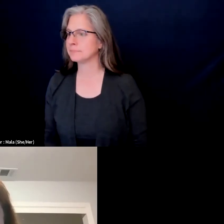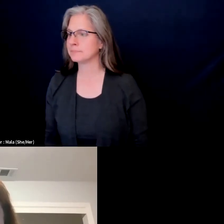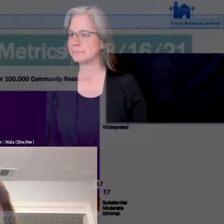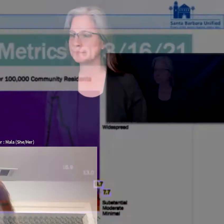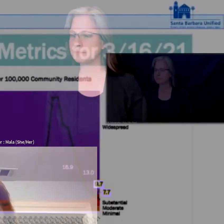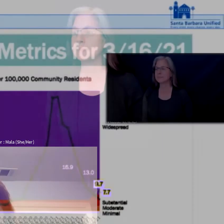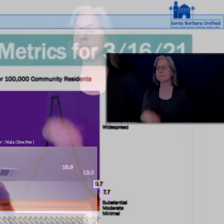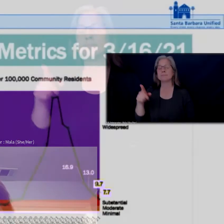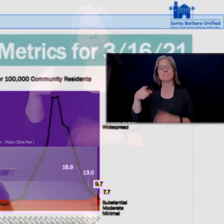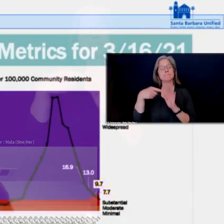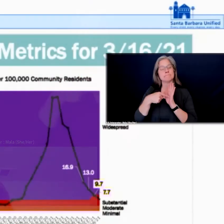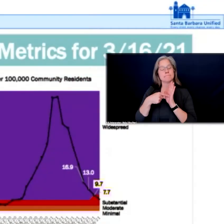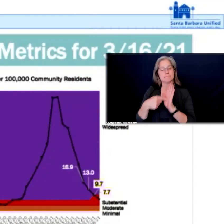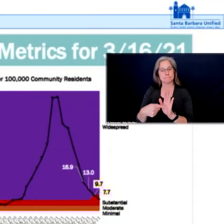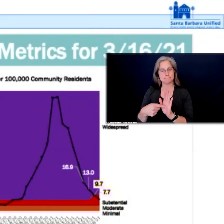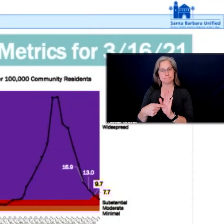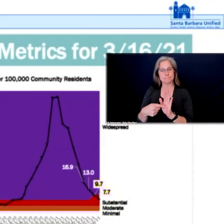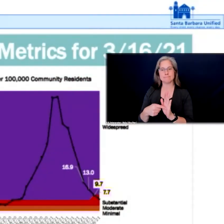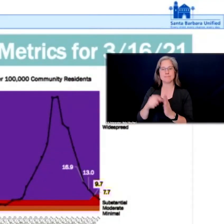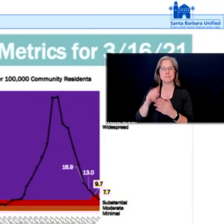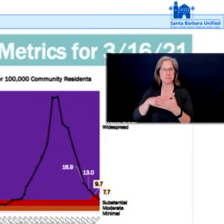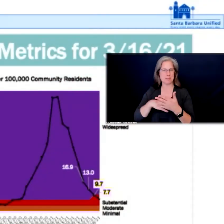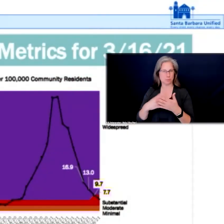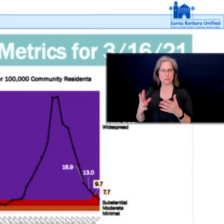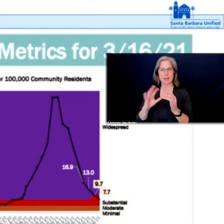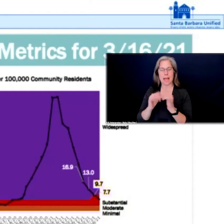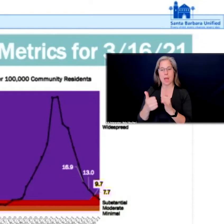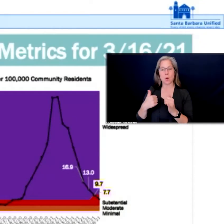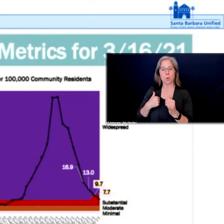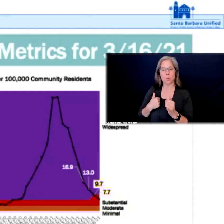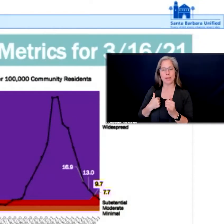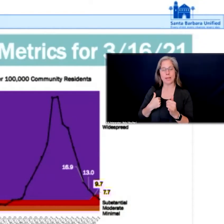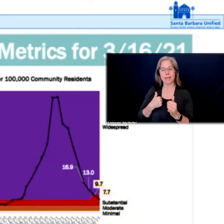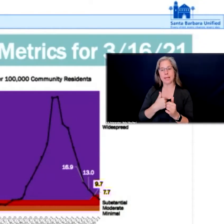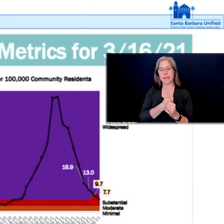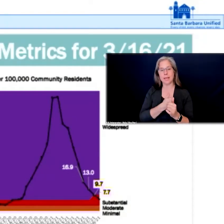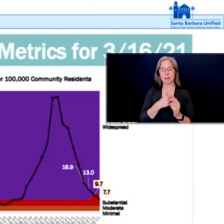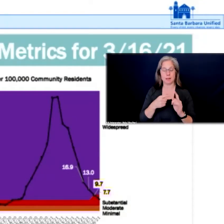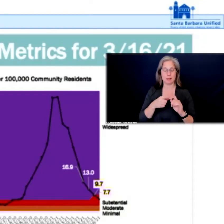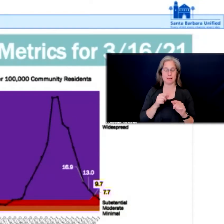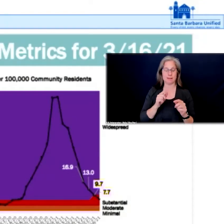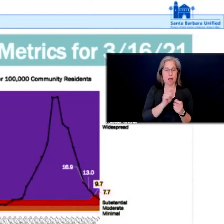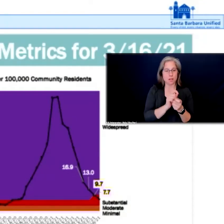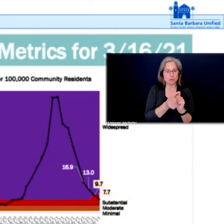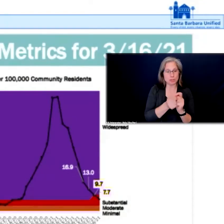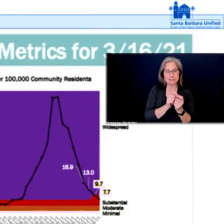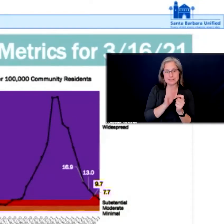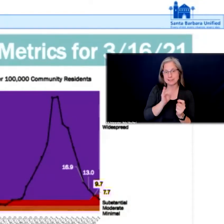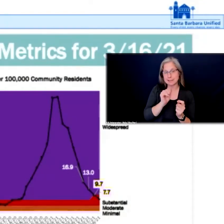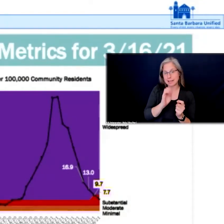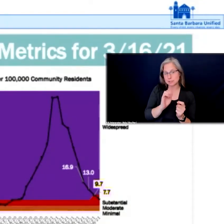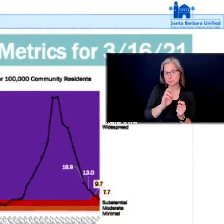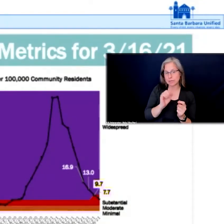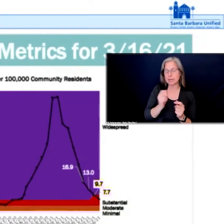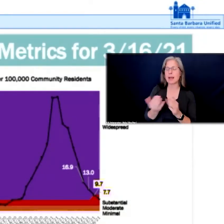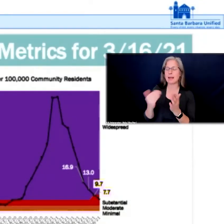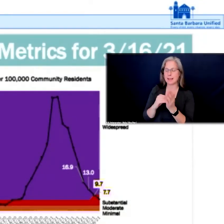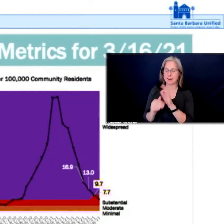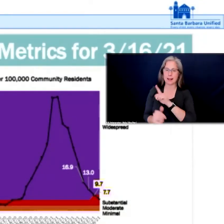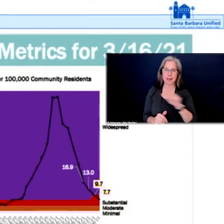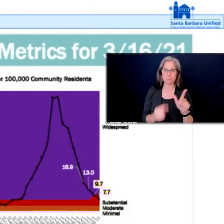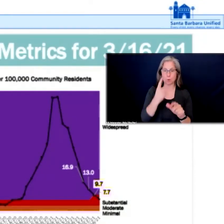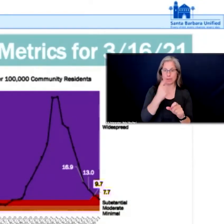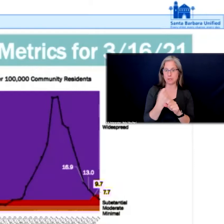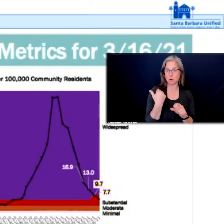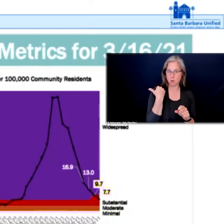And this shows you the metrics of how we have gone from our adjusted case rate. Again, on the left is a year